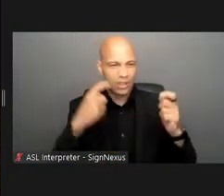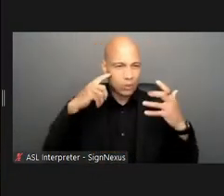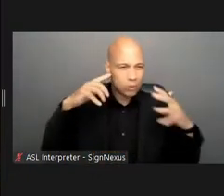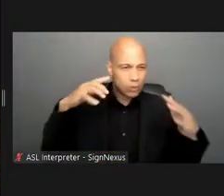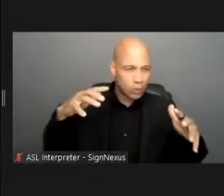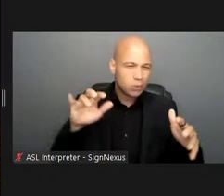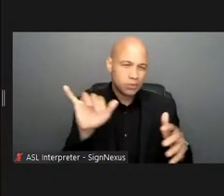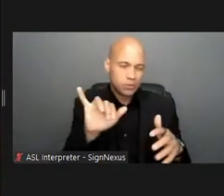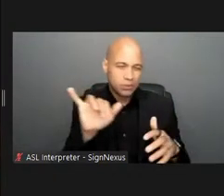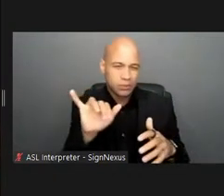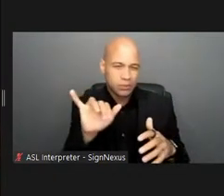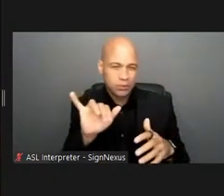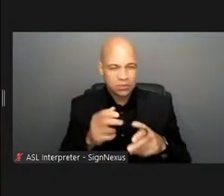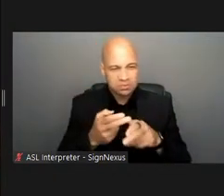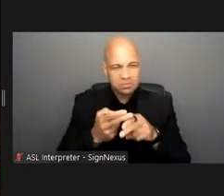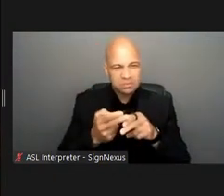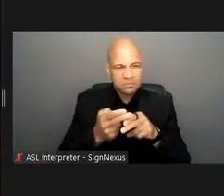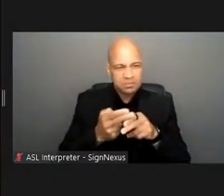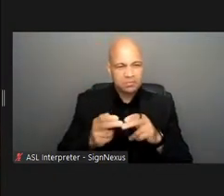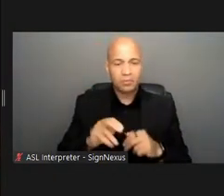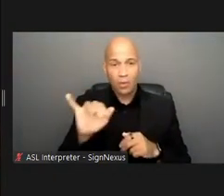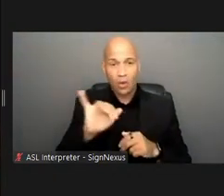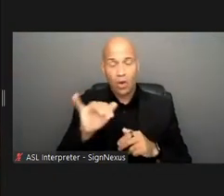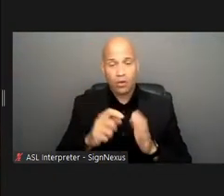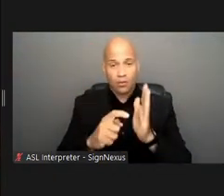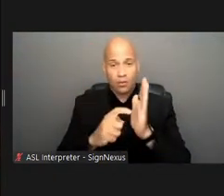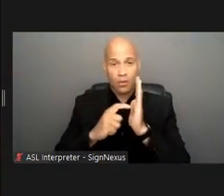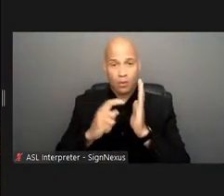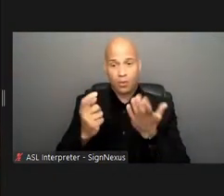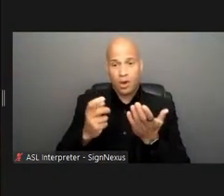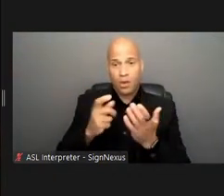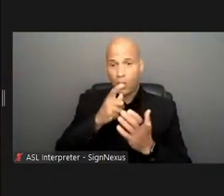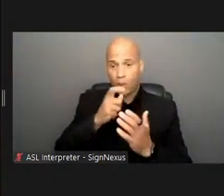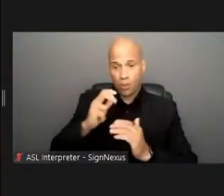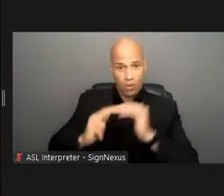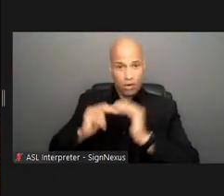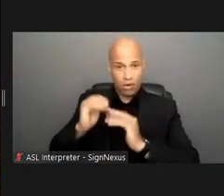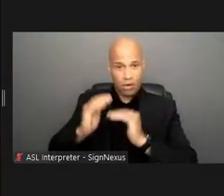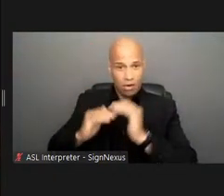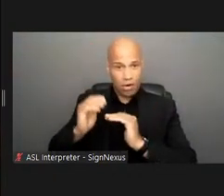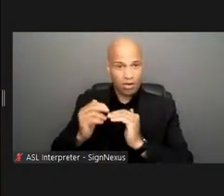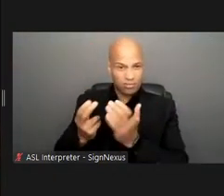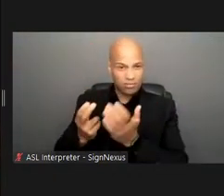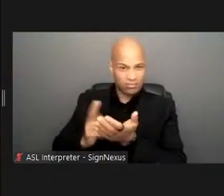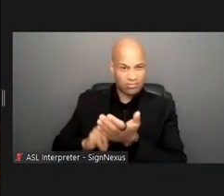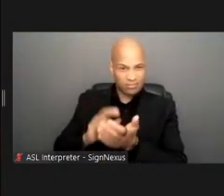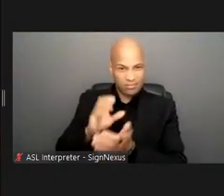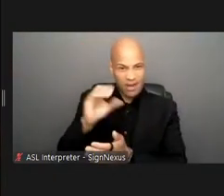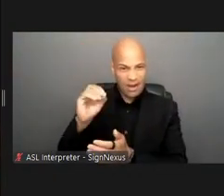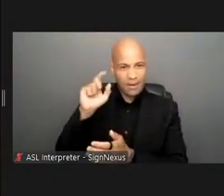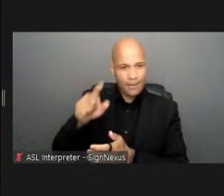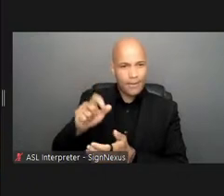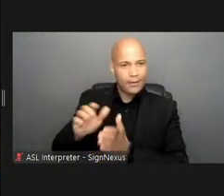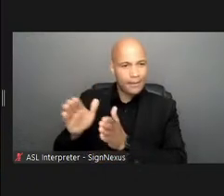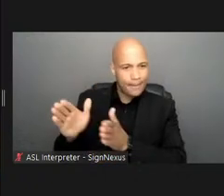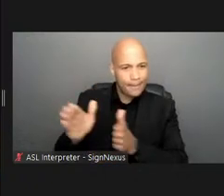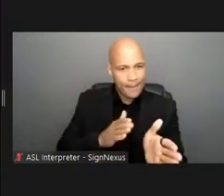the project sponsors would require the contractor to develop and comply with plans and procedures to minimize construction effects